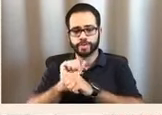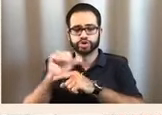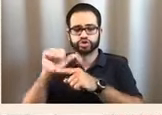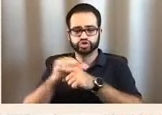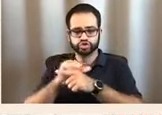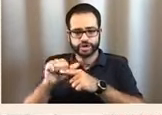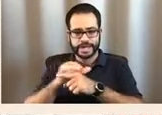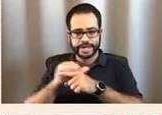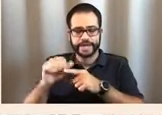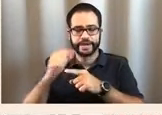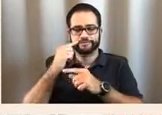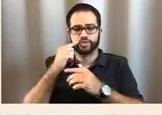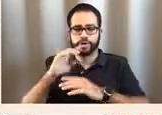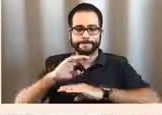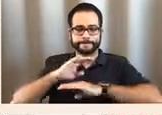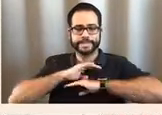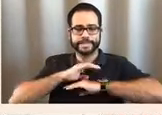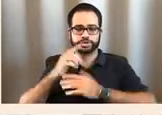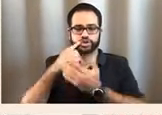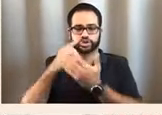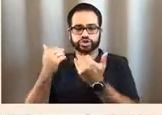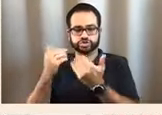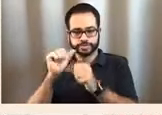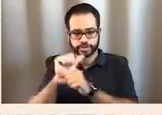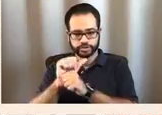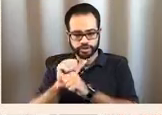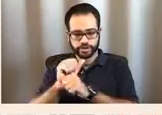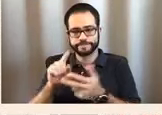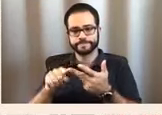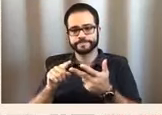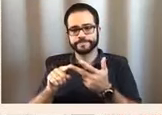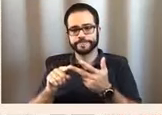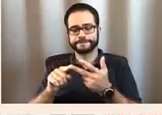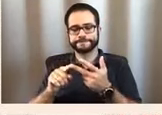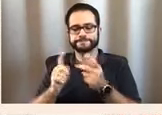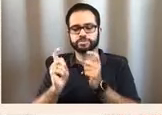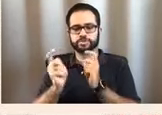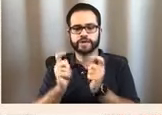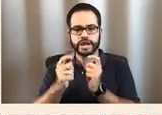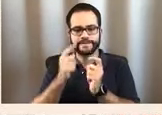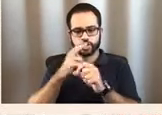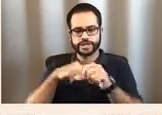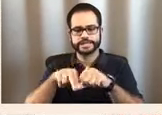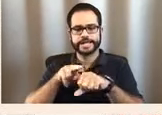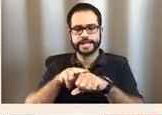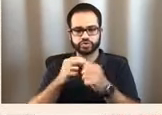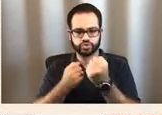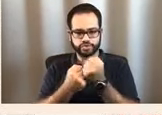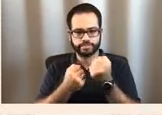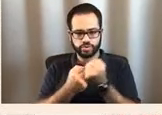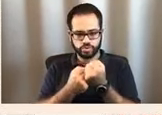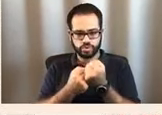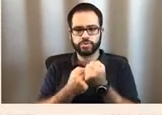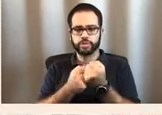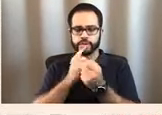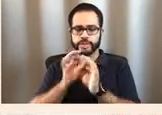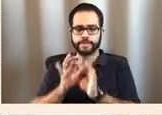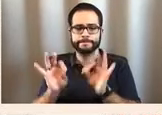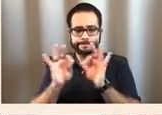expectations, consultation and refinement of natural support or other elements important to maintaining